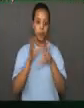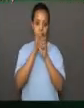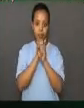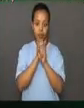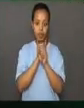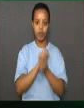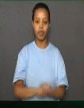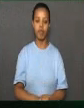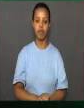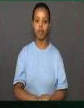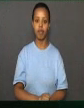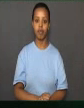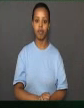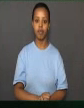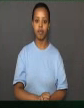Time's up.